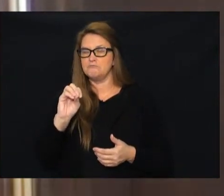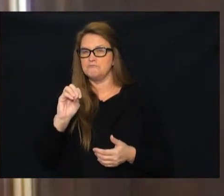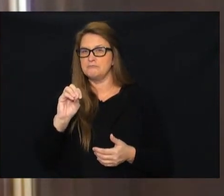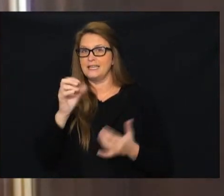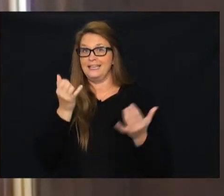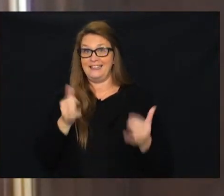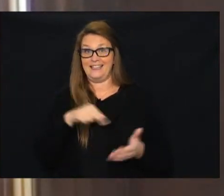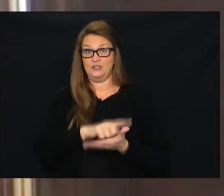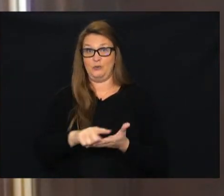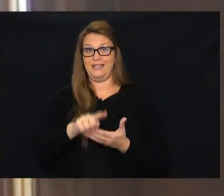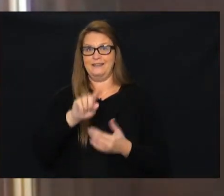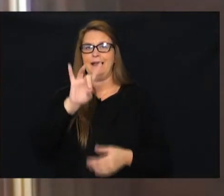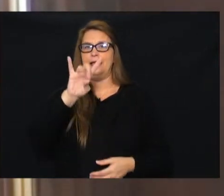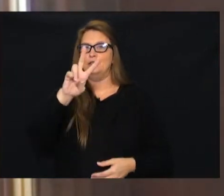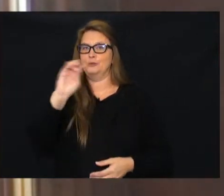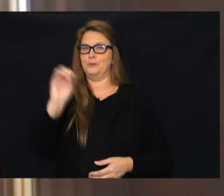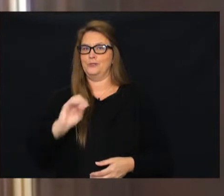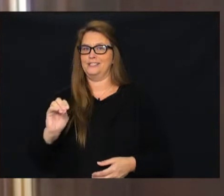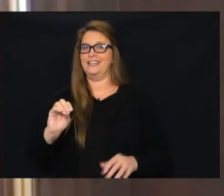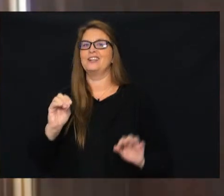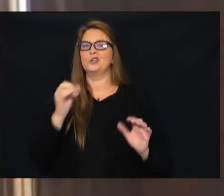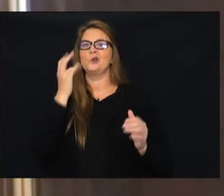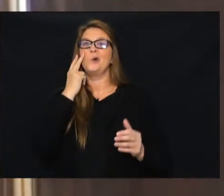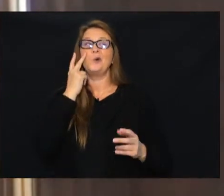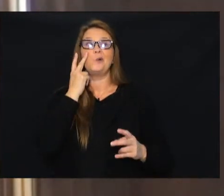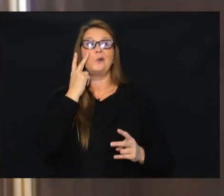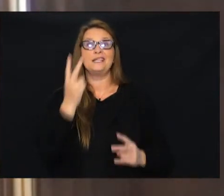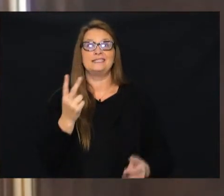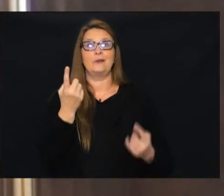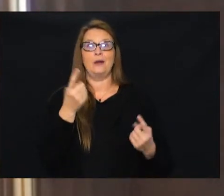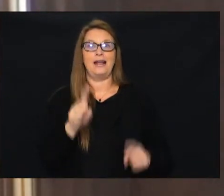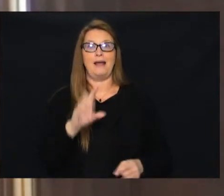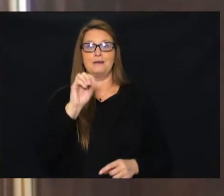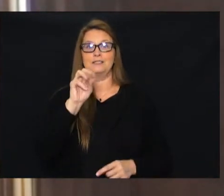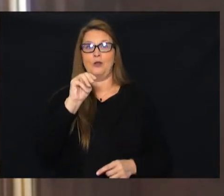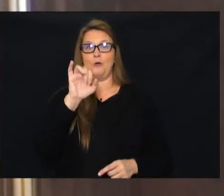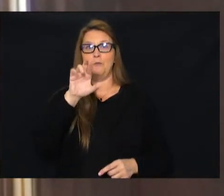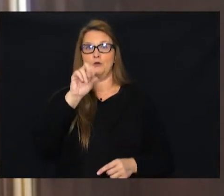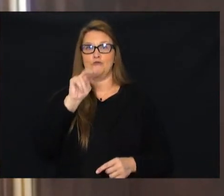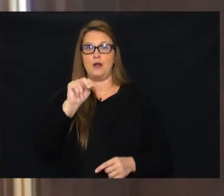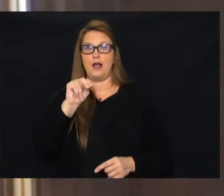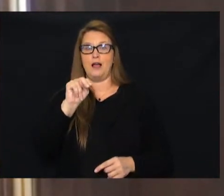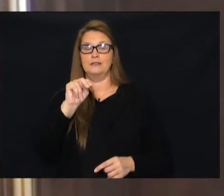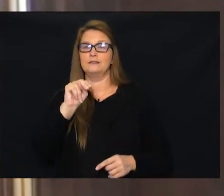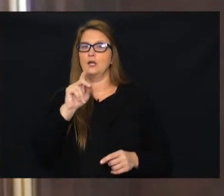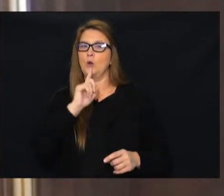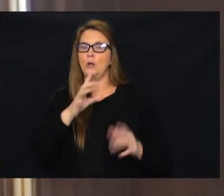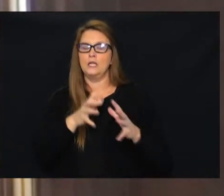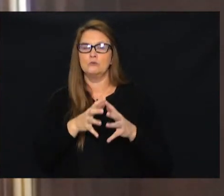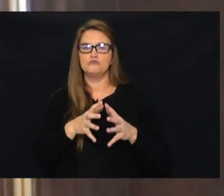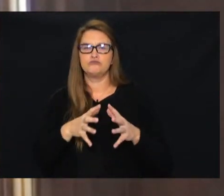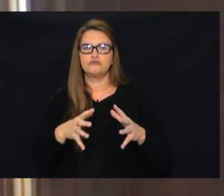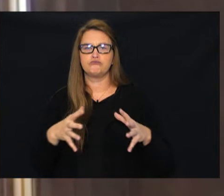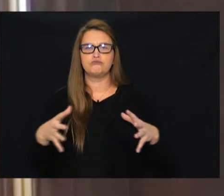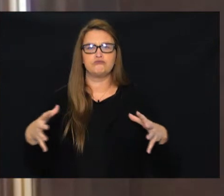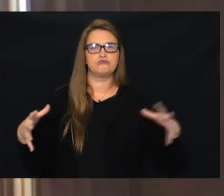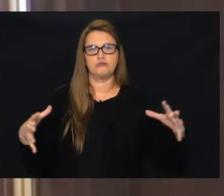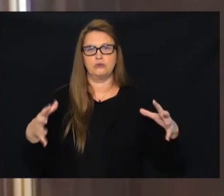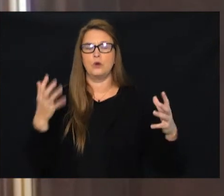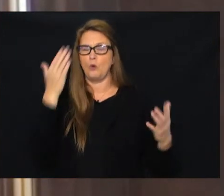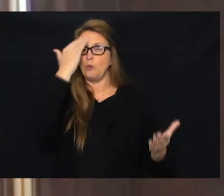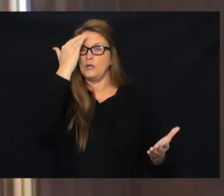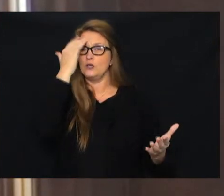this week, we're 82%. So as we see Omicron basically gain that share, which we anticipated would